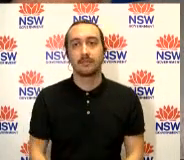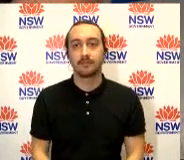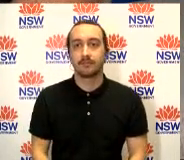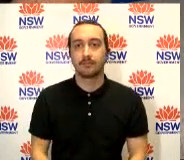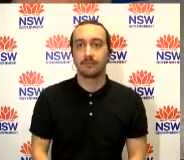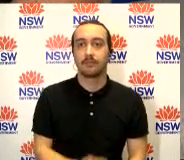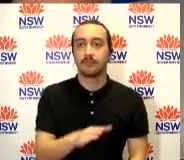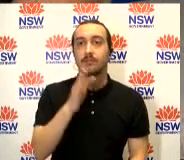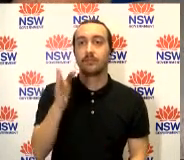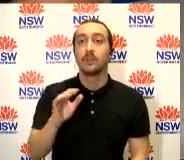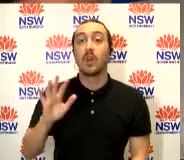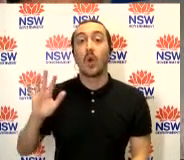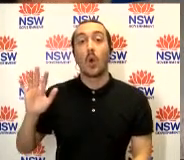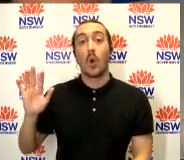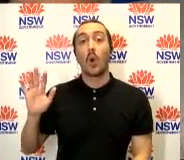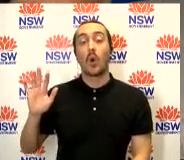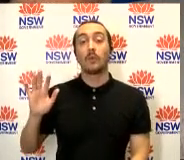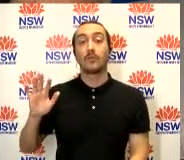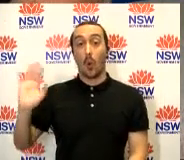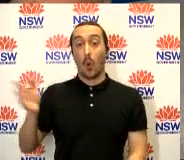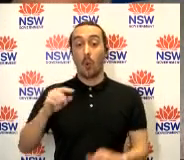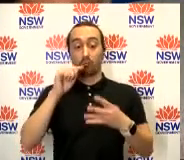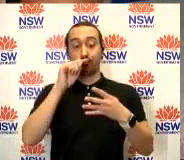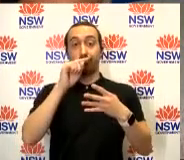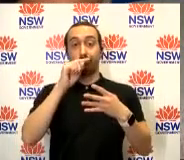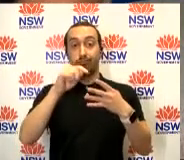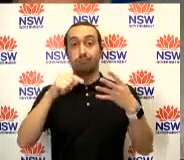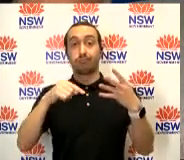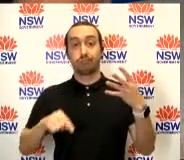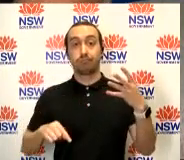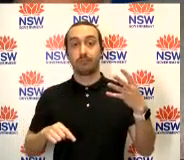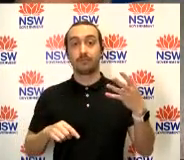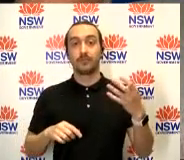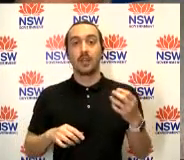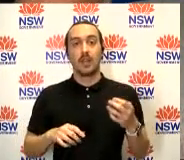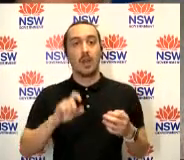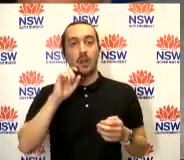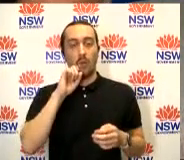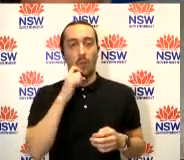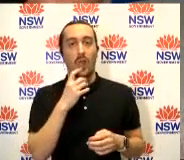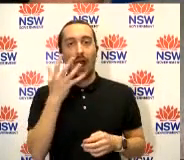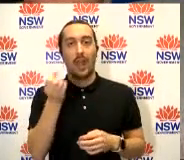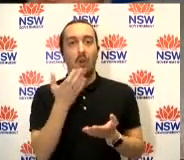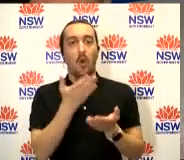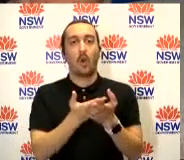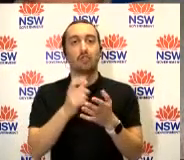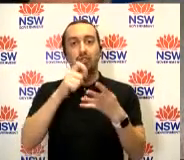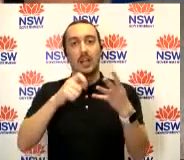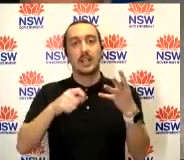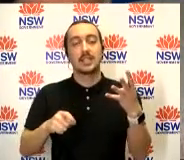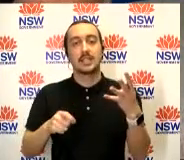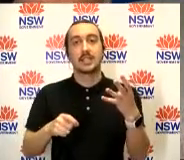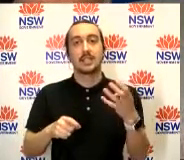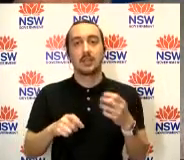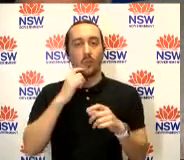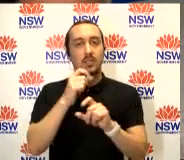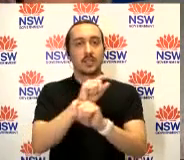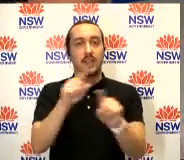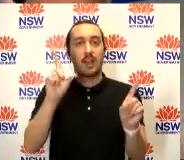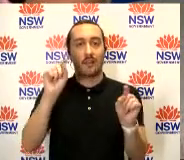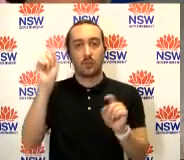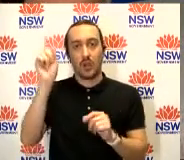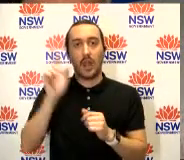the checklist that's available on the website that'll be sent out to you after today's session. So obviously the focus is on working at heights, but